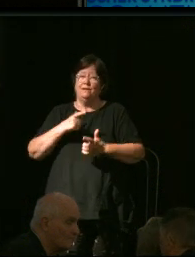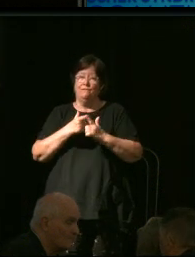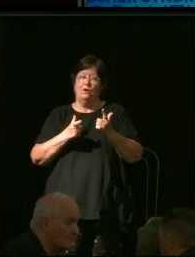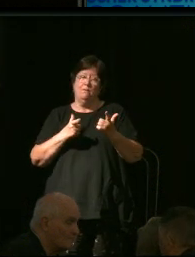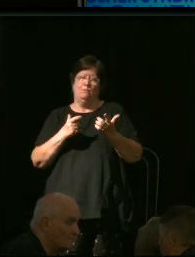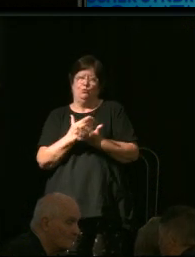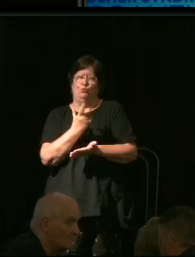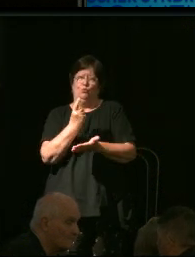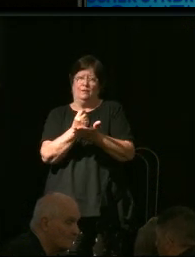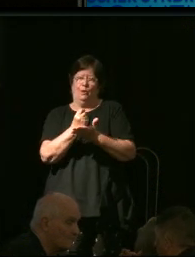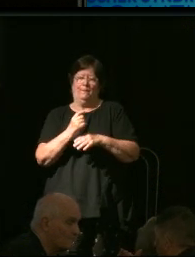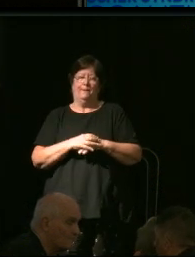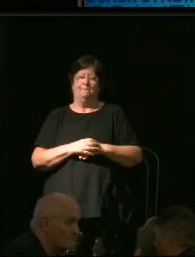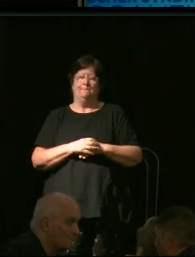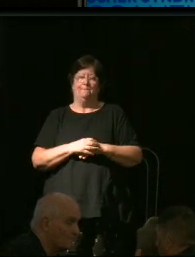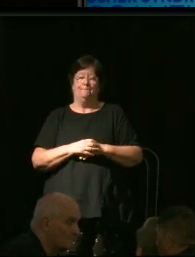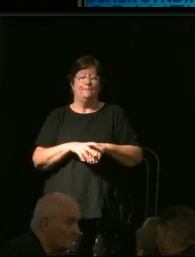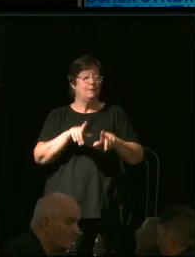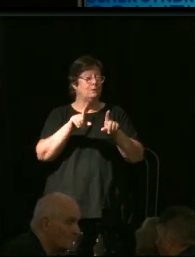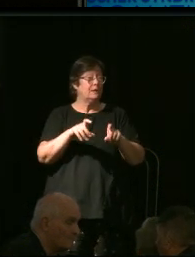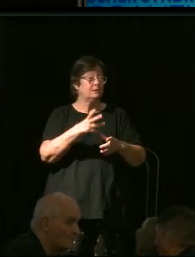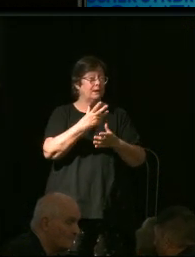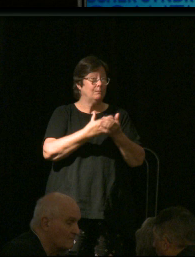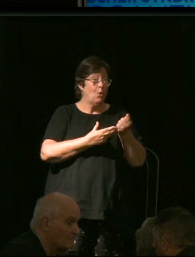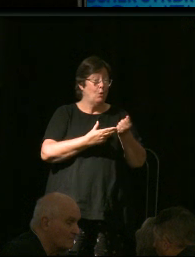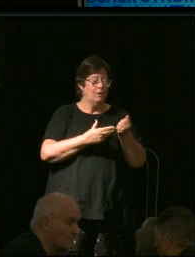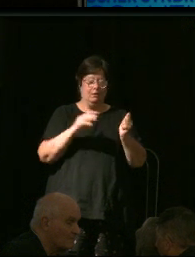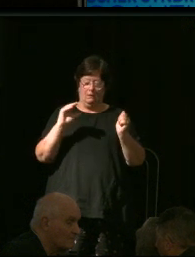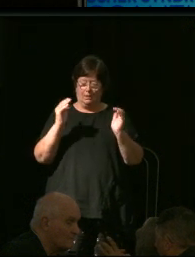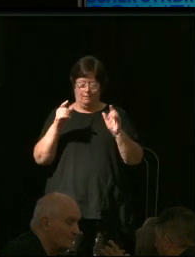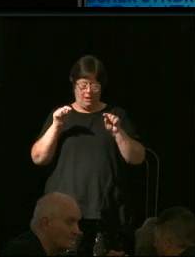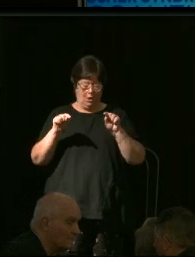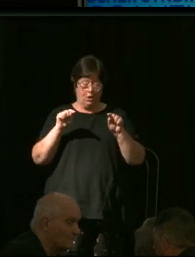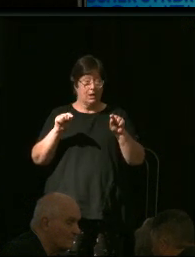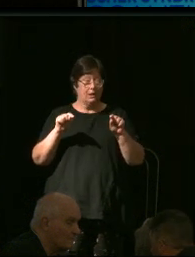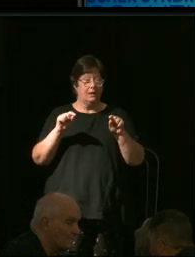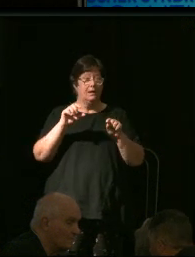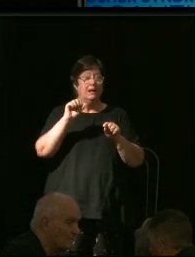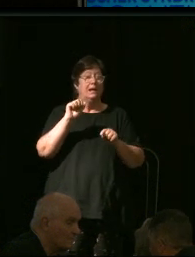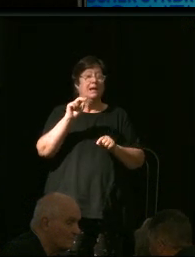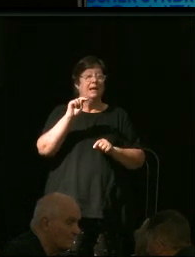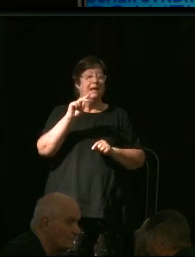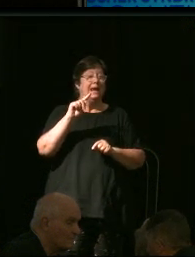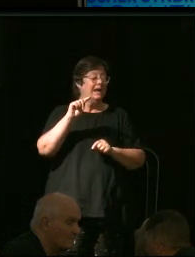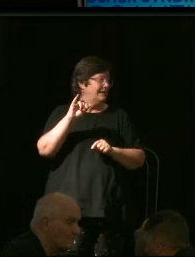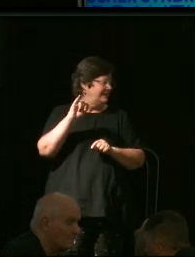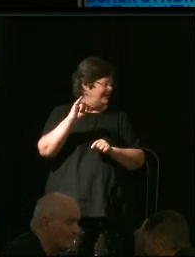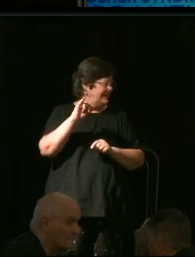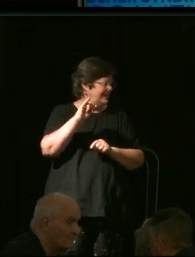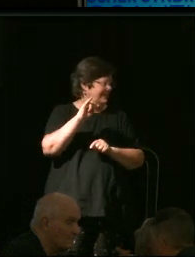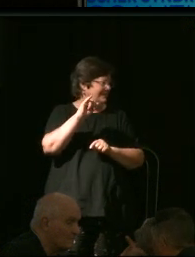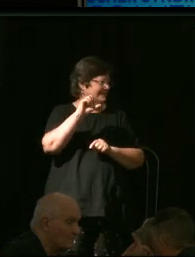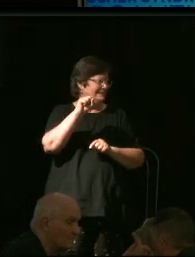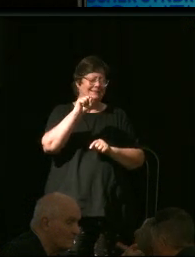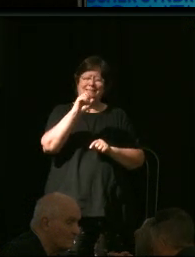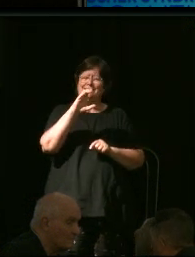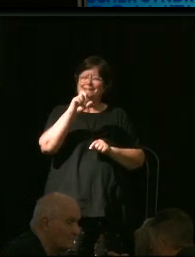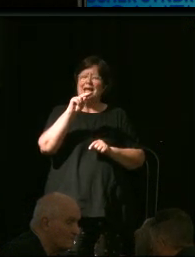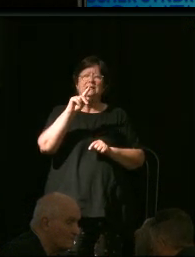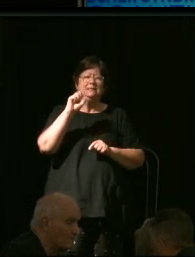therapy. We're testing both and comparing antisense targeting and